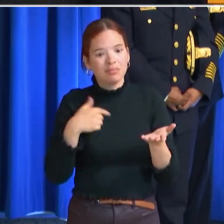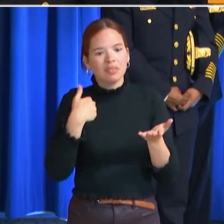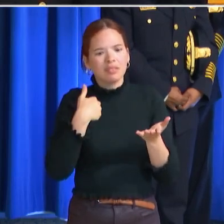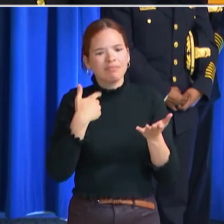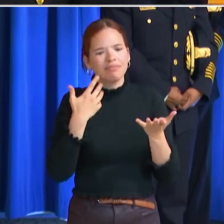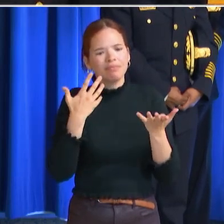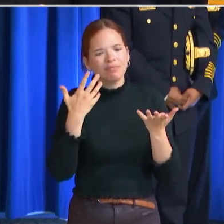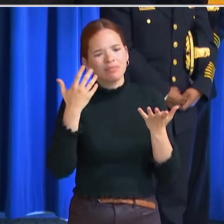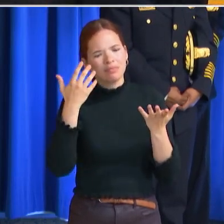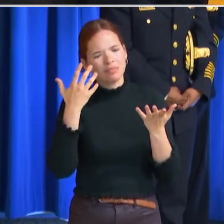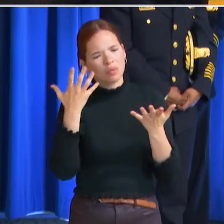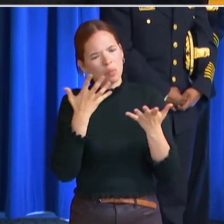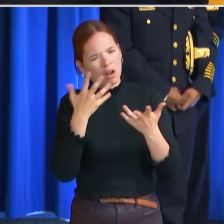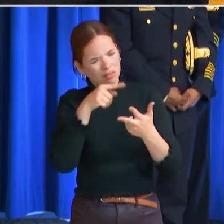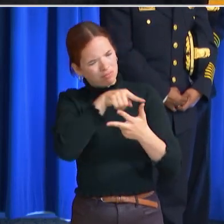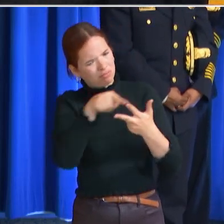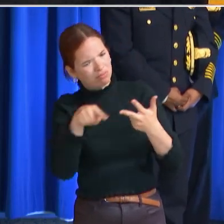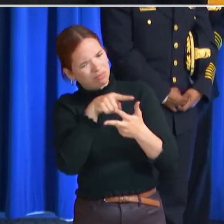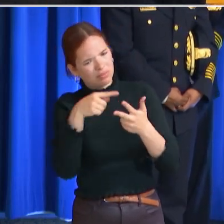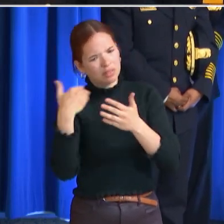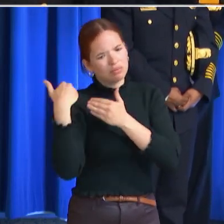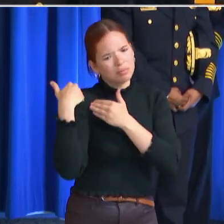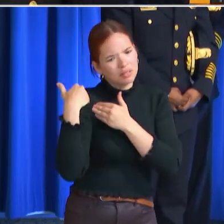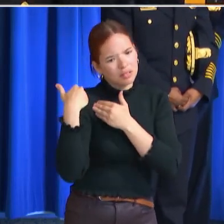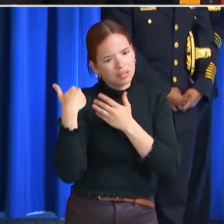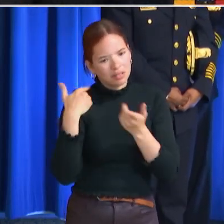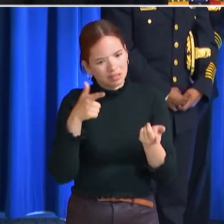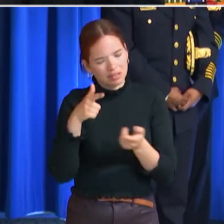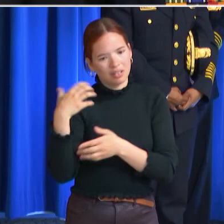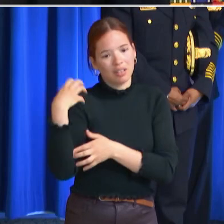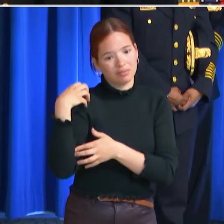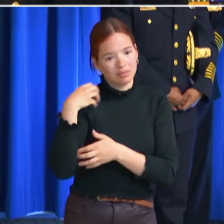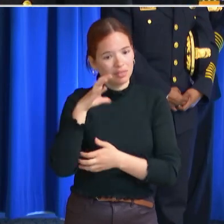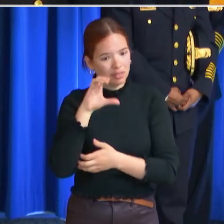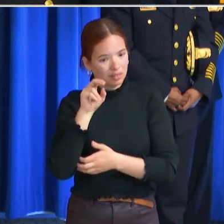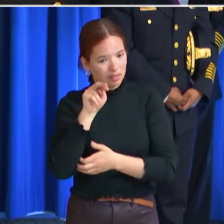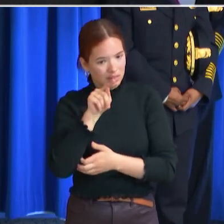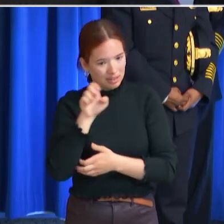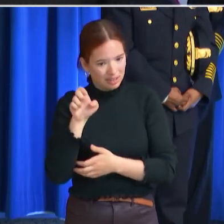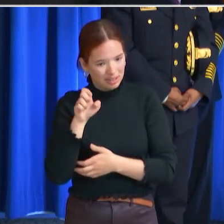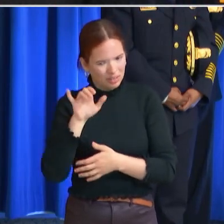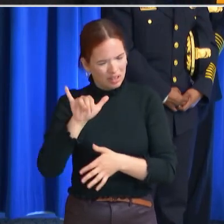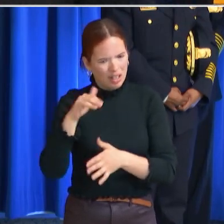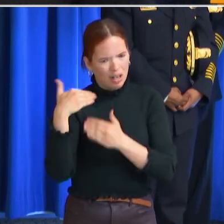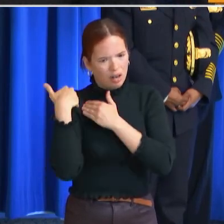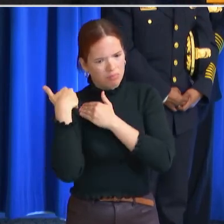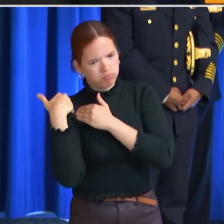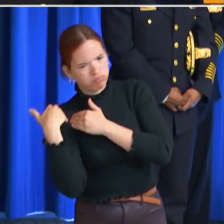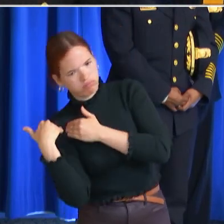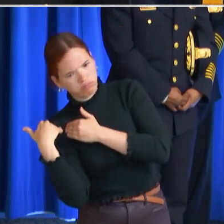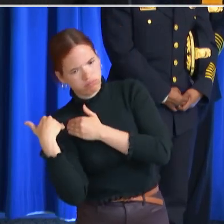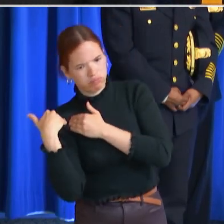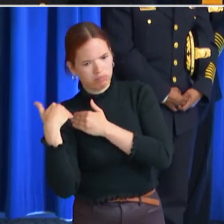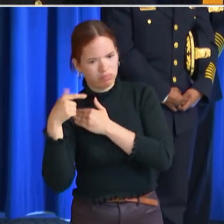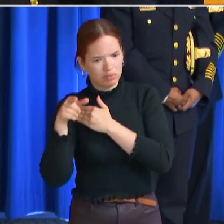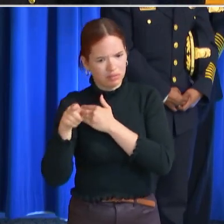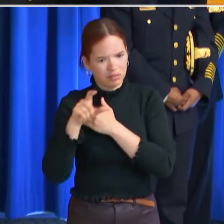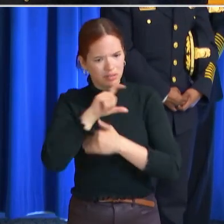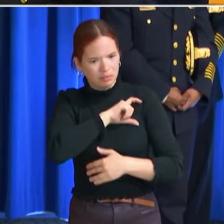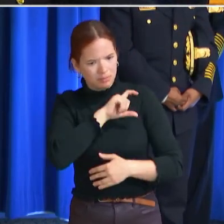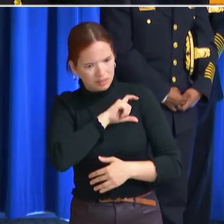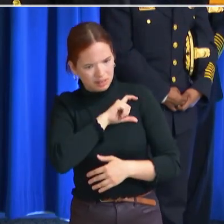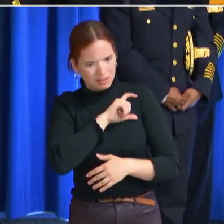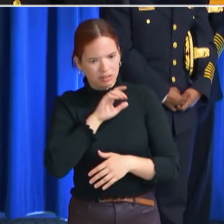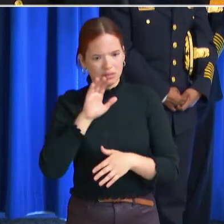very candid about the weight of being chief of police. The weight of being mayor this past year, things have not